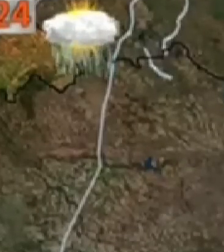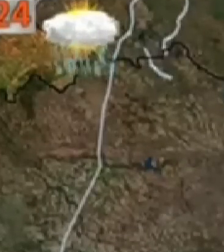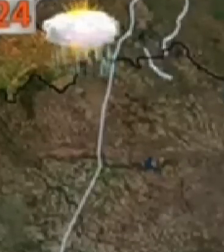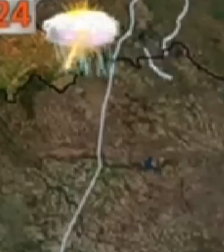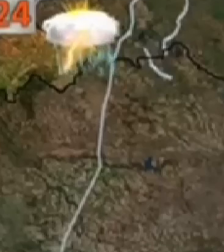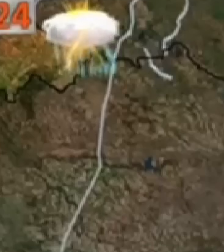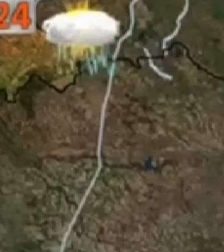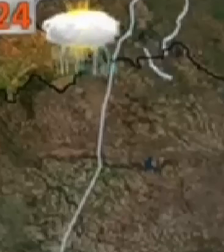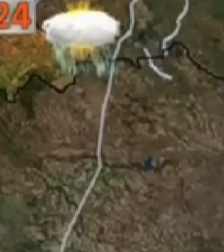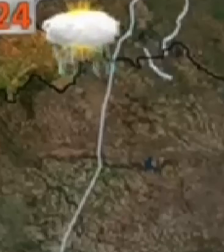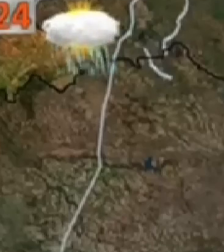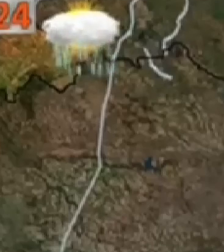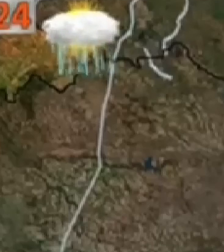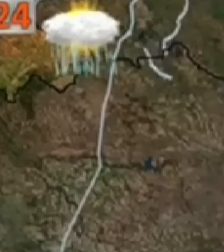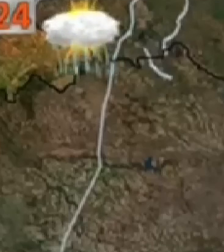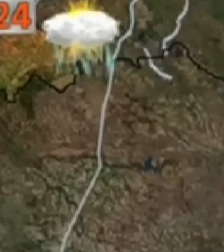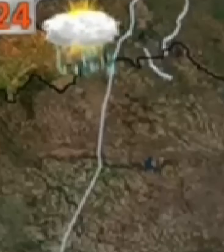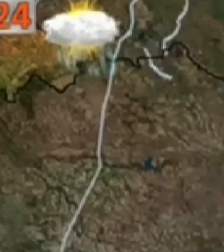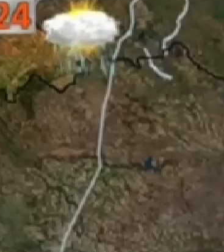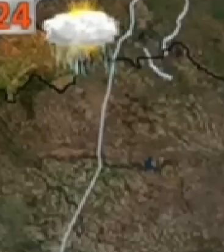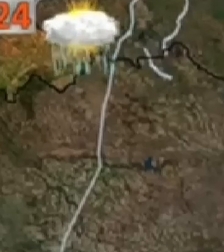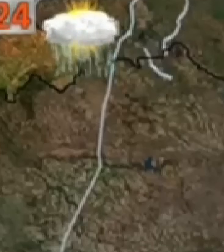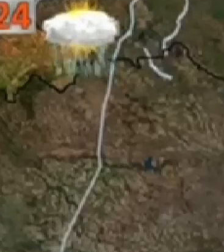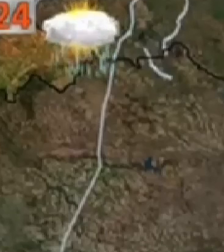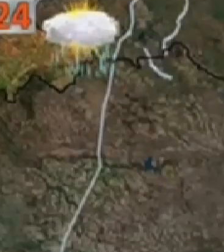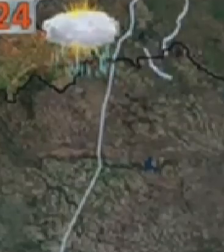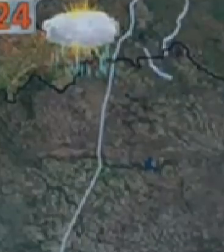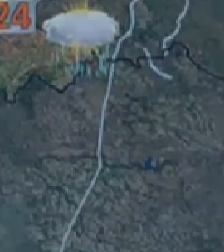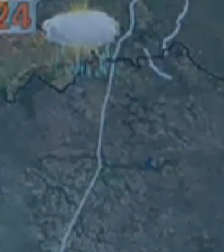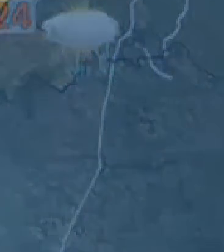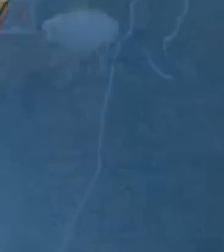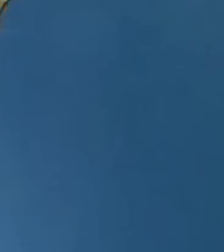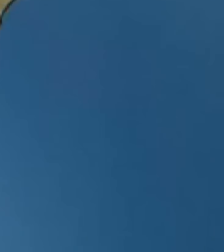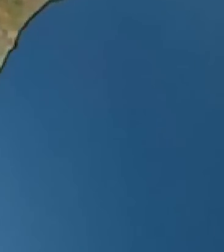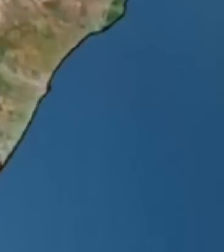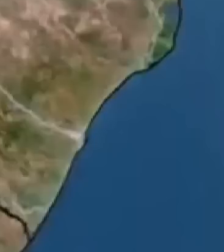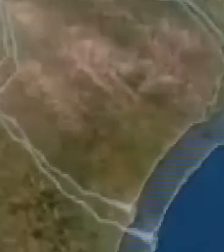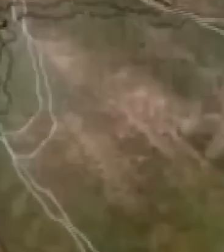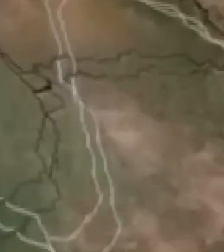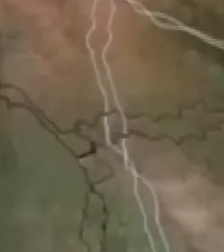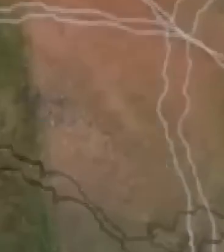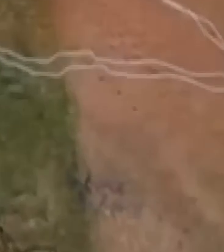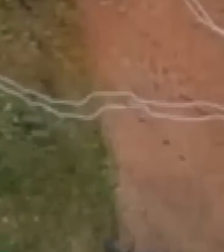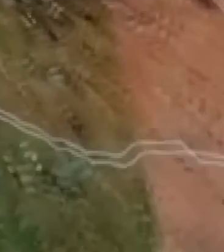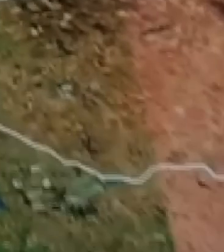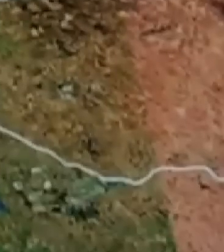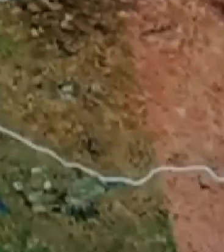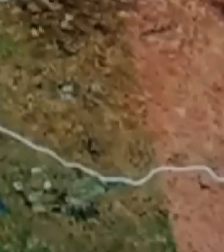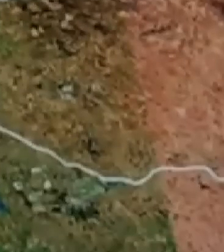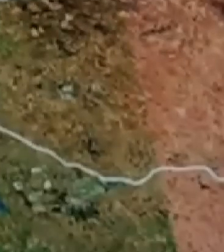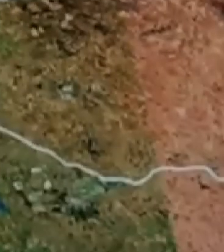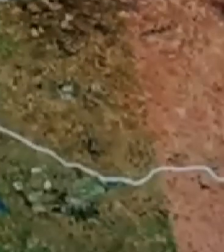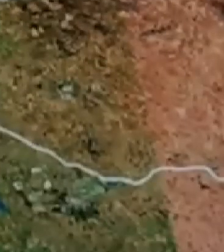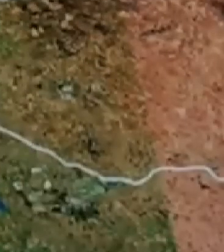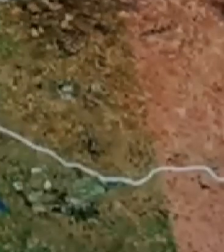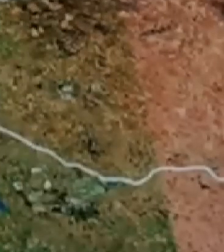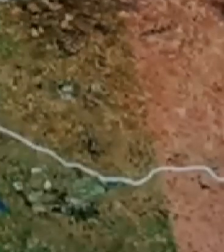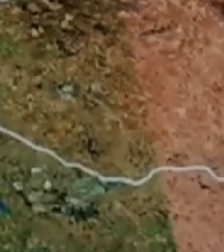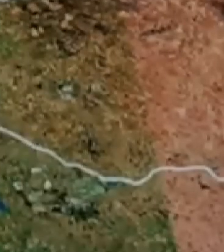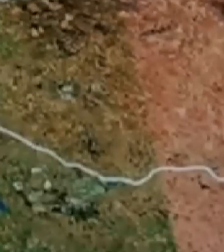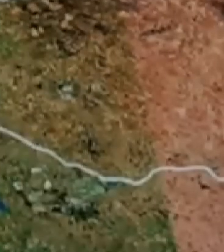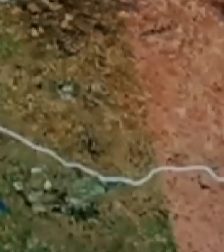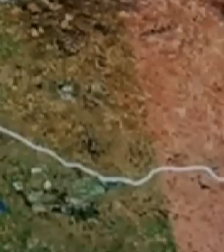ka mafatsana a tseleng de duma Volmeran start ya jela ka totale di kgati di re tha mashome a mabedi a metso e re ka ofela bo ba gauteng le teng o tla hlophole di kgati di